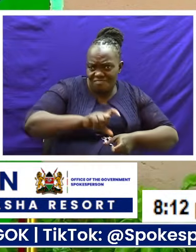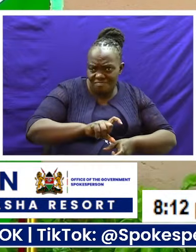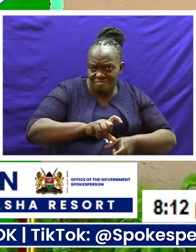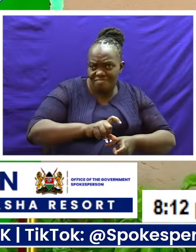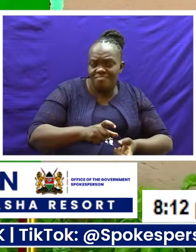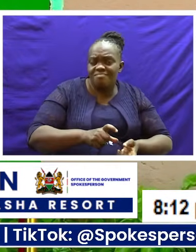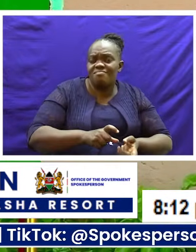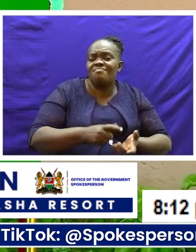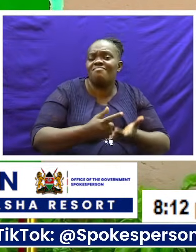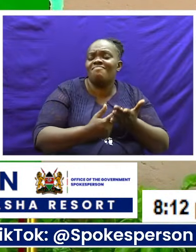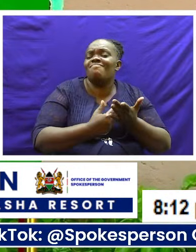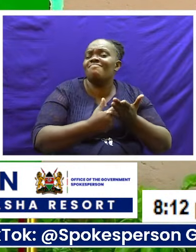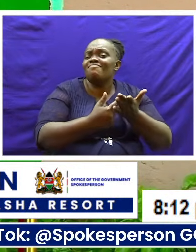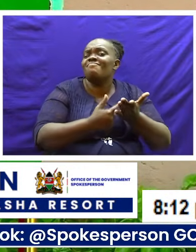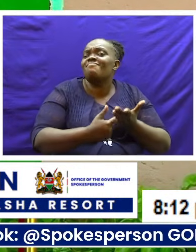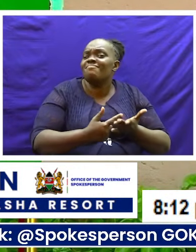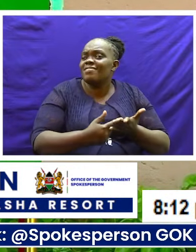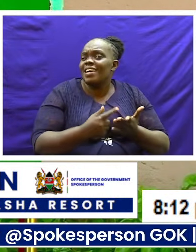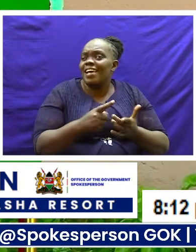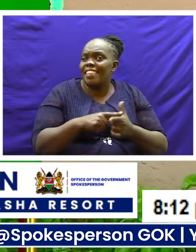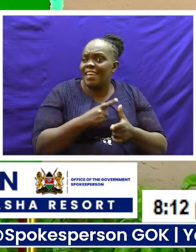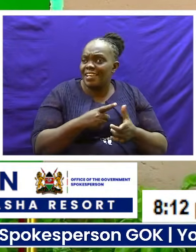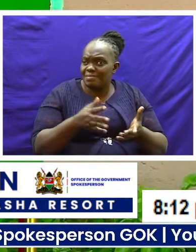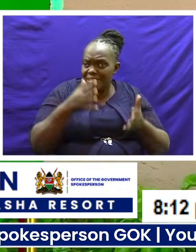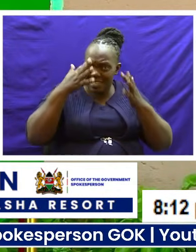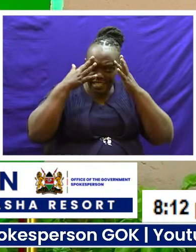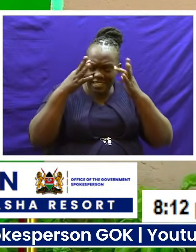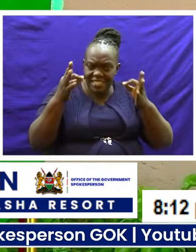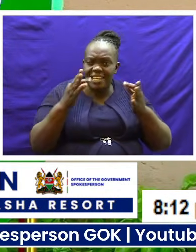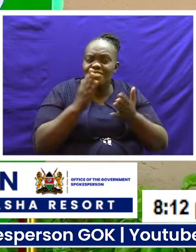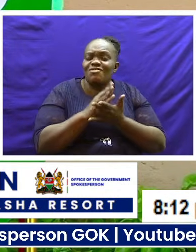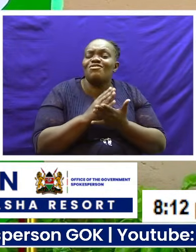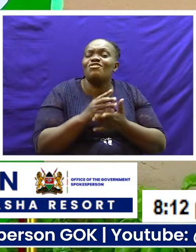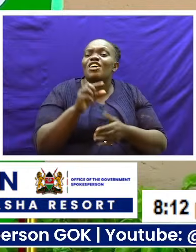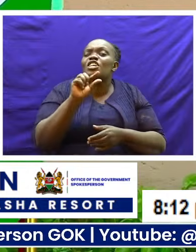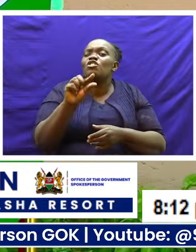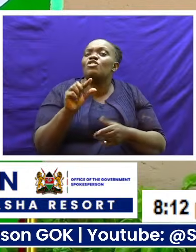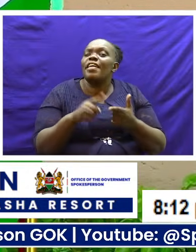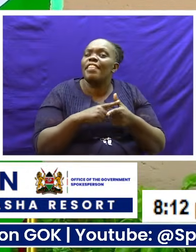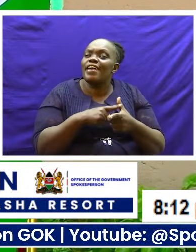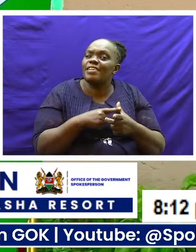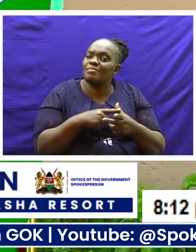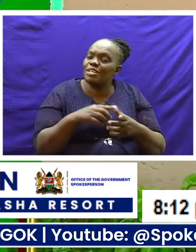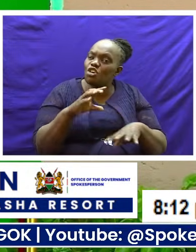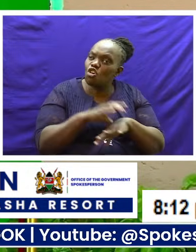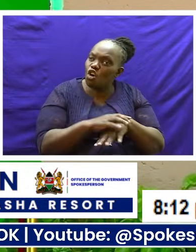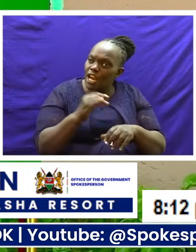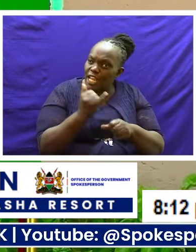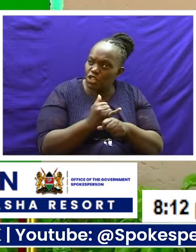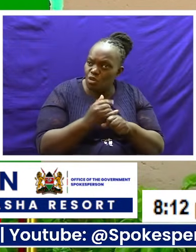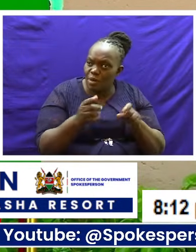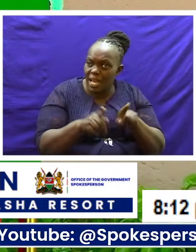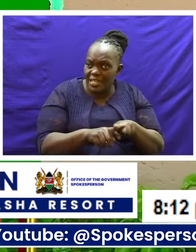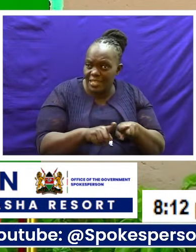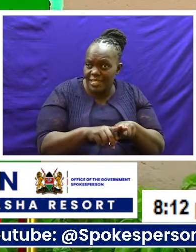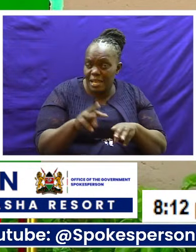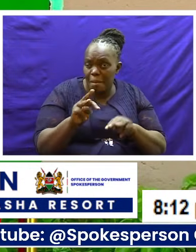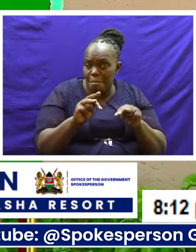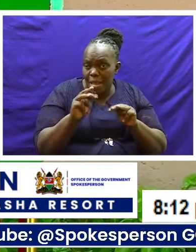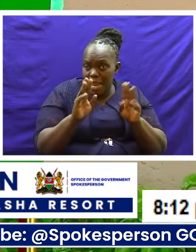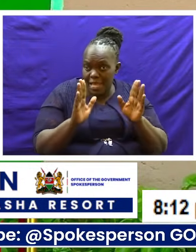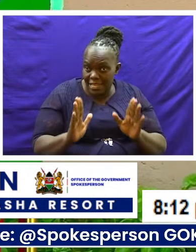into consultancy, so I decided to give it a shot. And I got a job as a